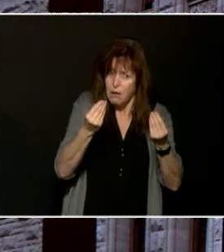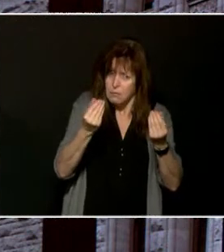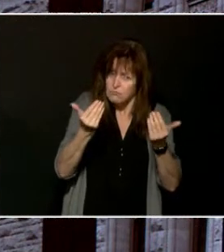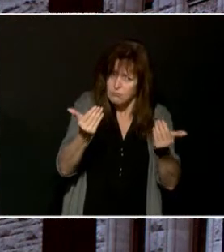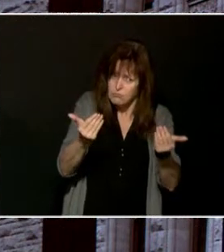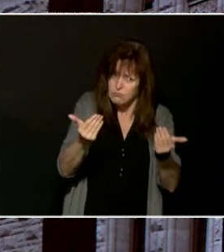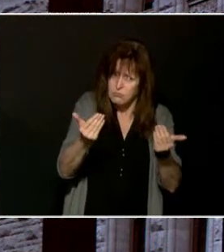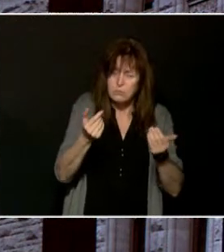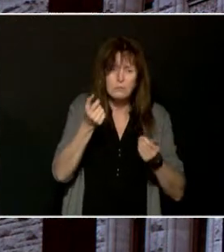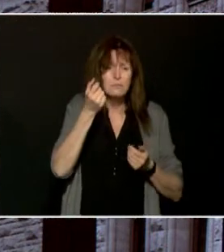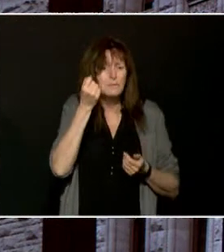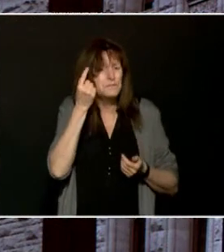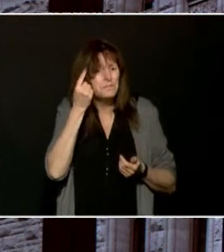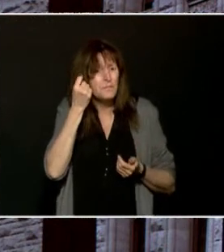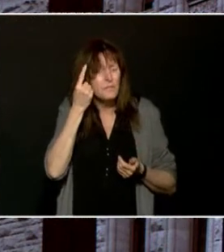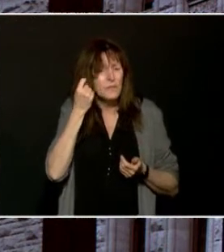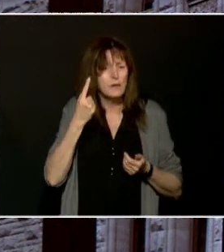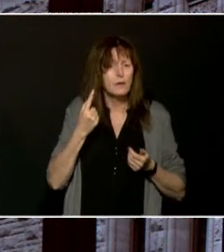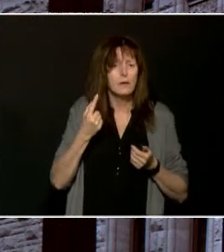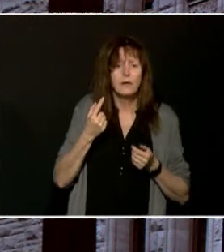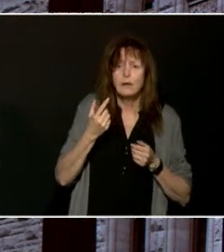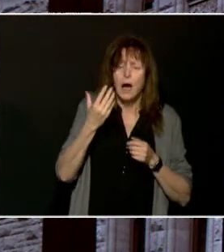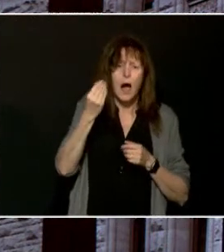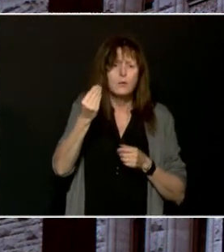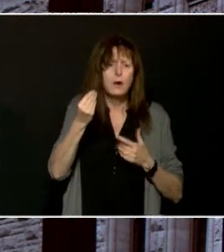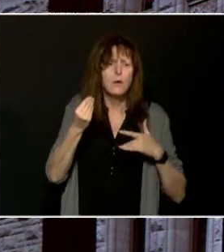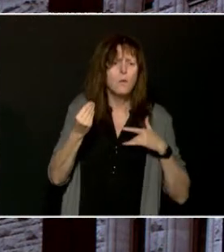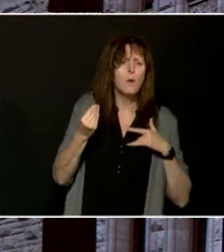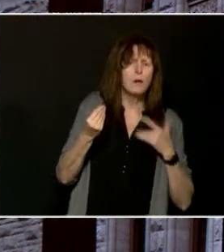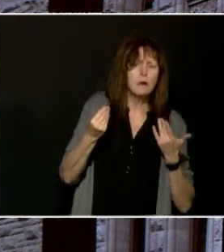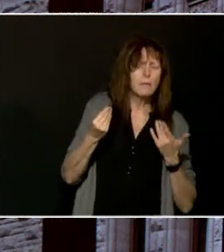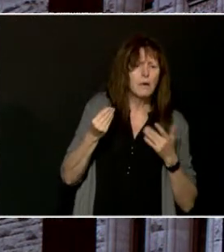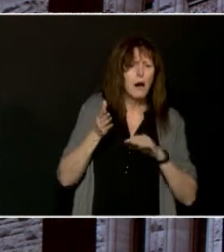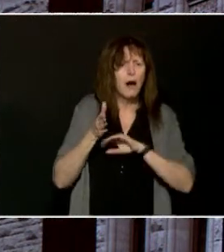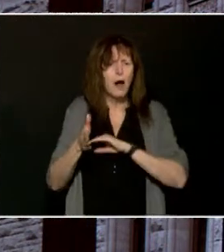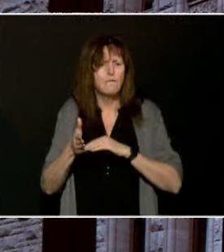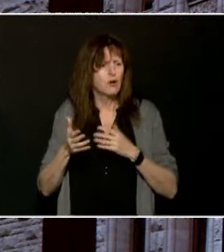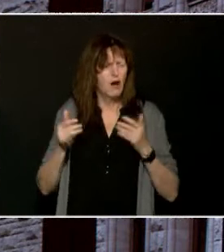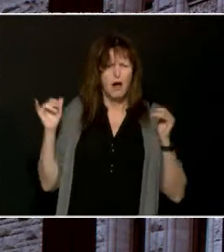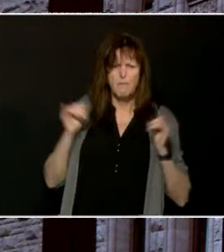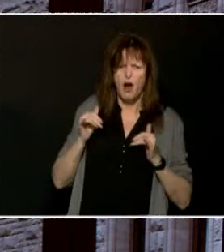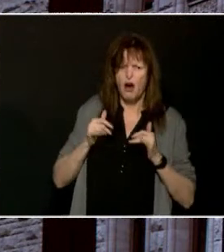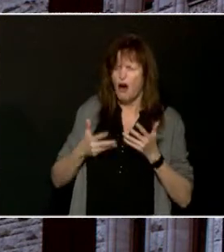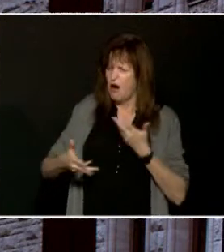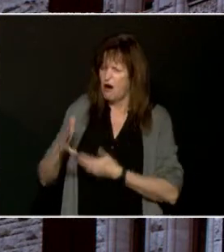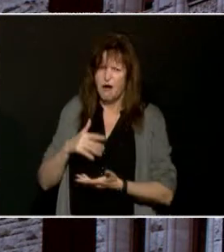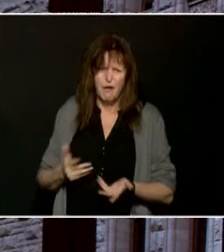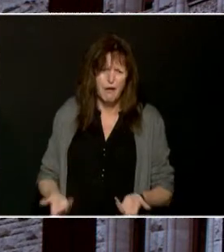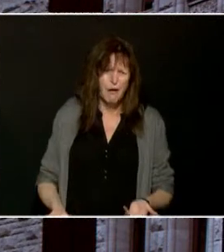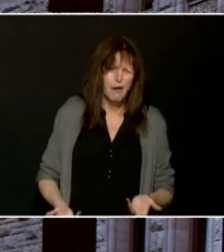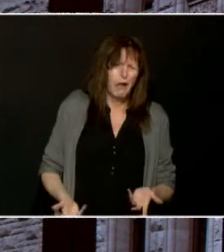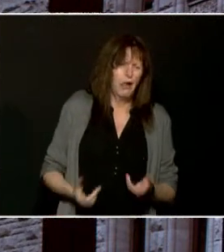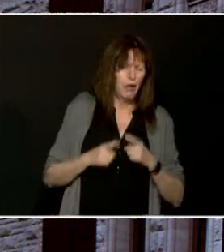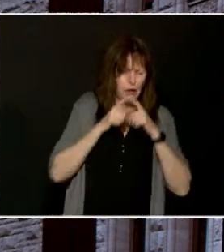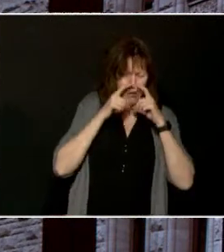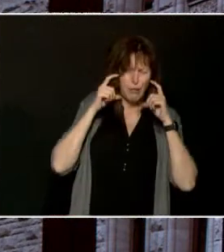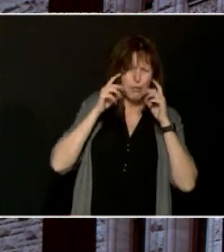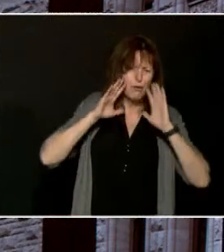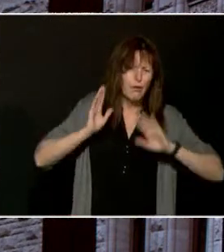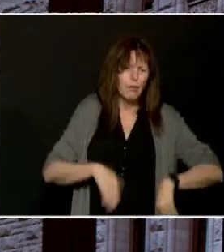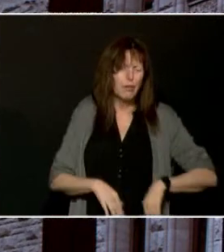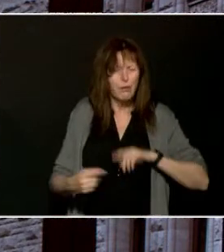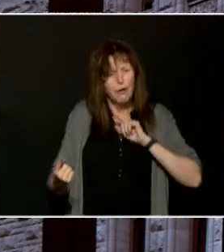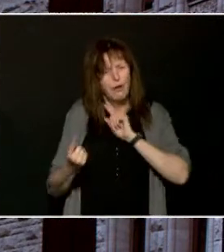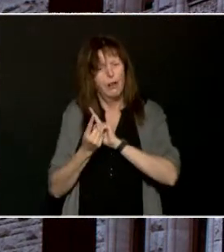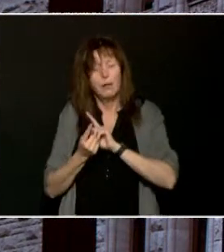how we do before and after that, we can have a party and a gathering together and be careless and not have distancing or masking. That's not the message.